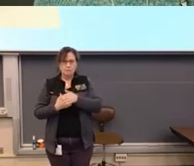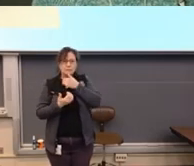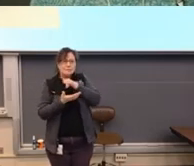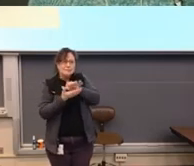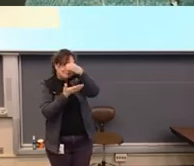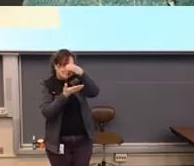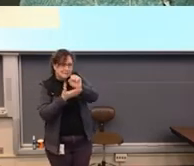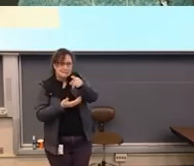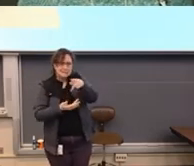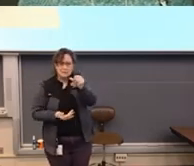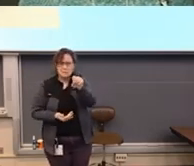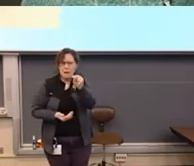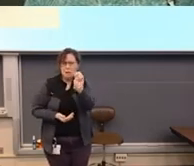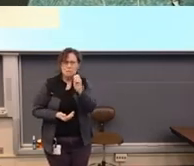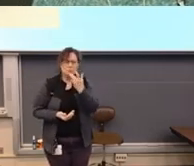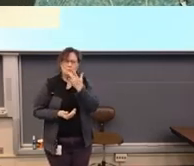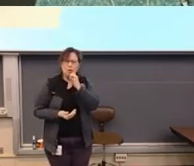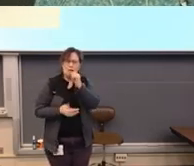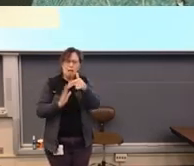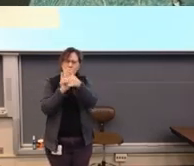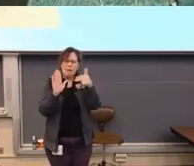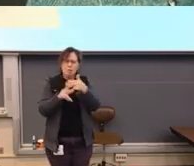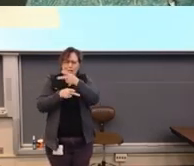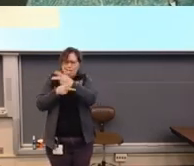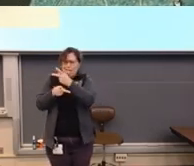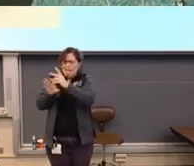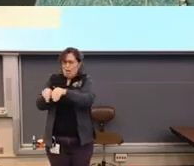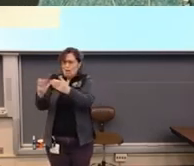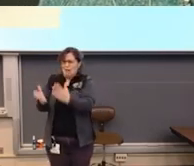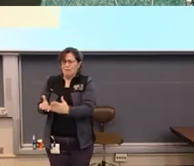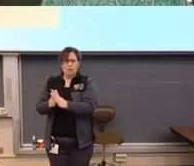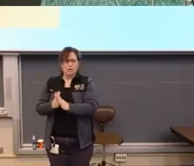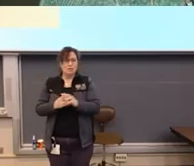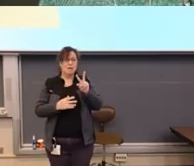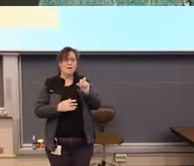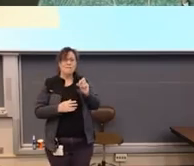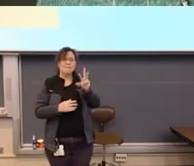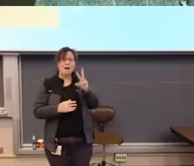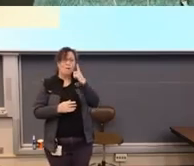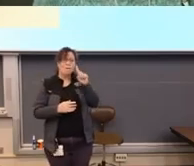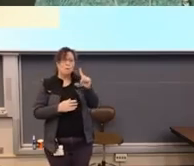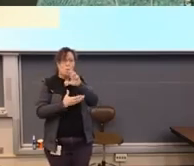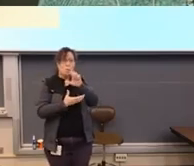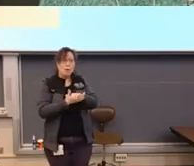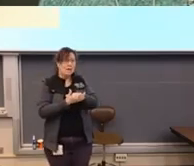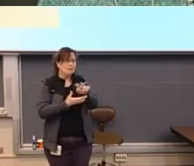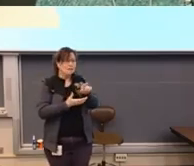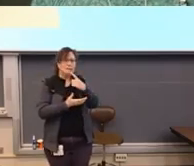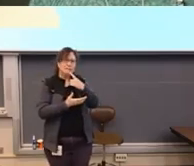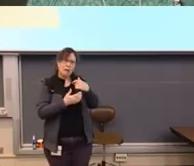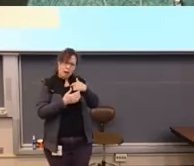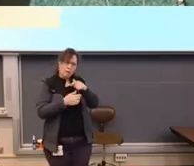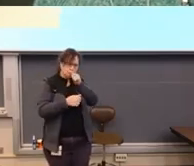the label caregiver because they believe that their wedding vows said, I'm in this for the long haul. And they don't often attend